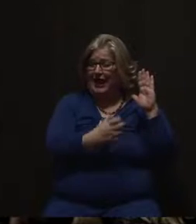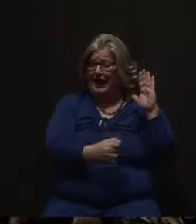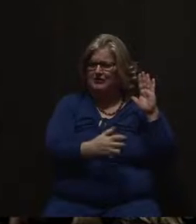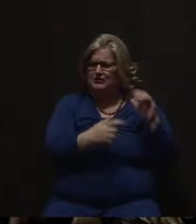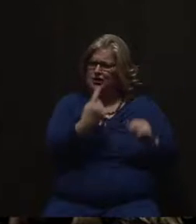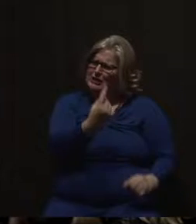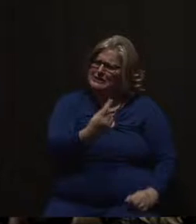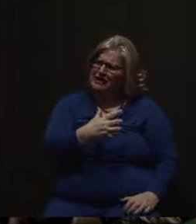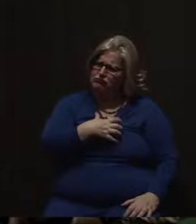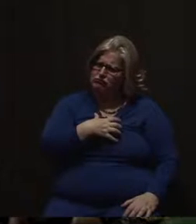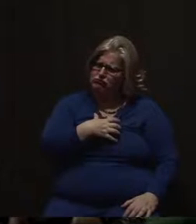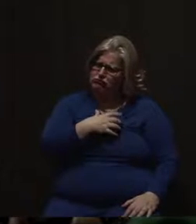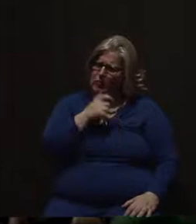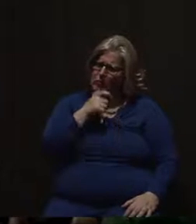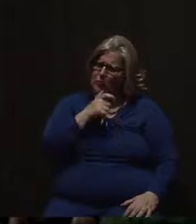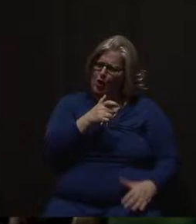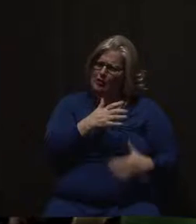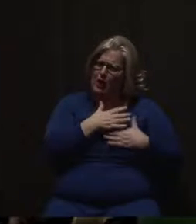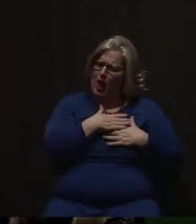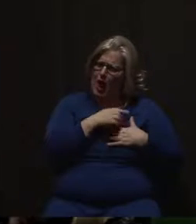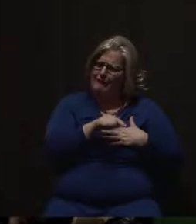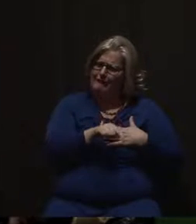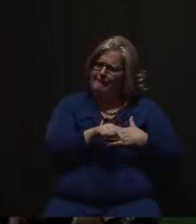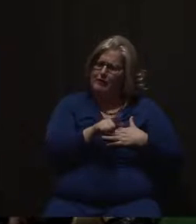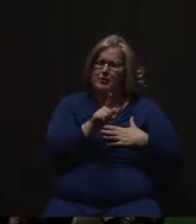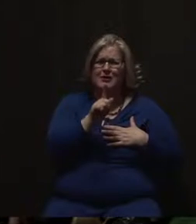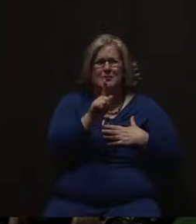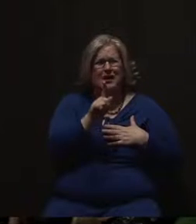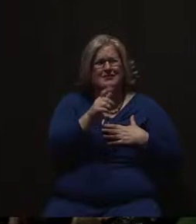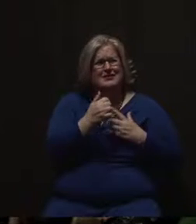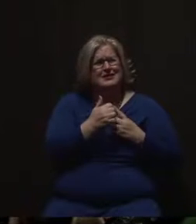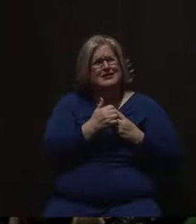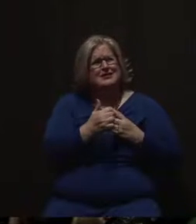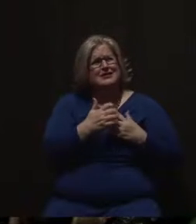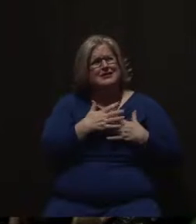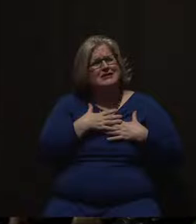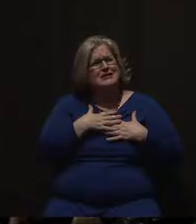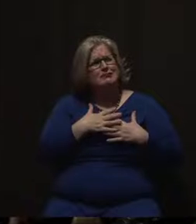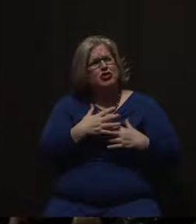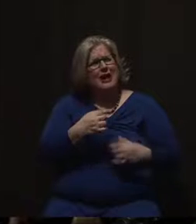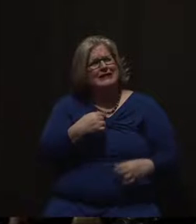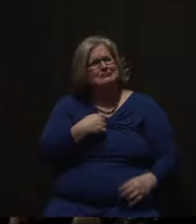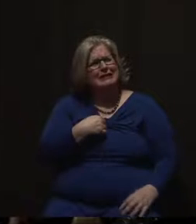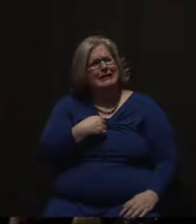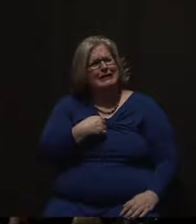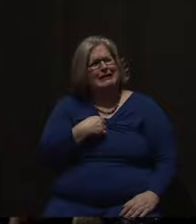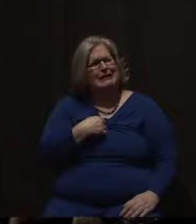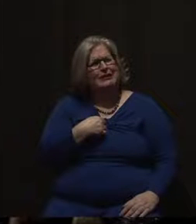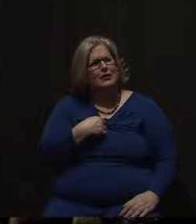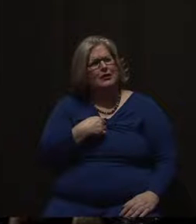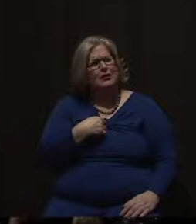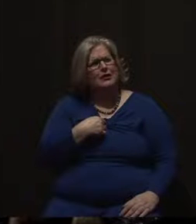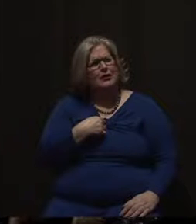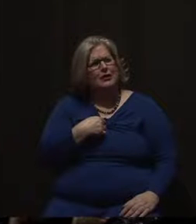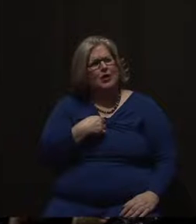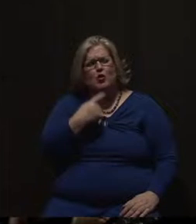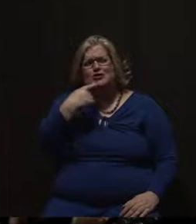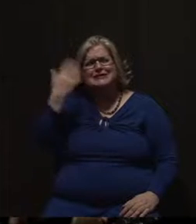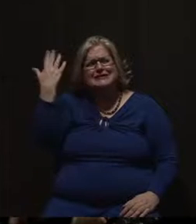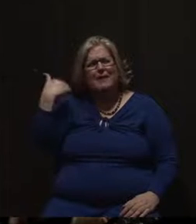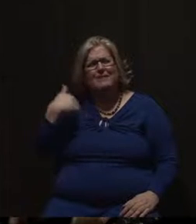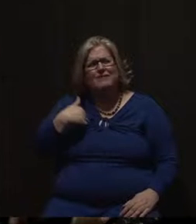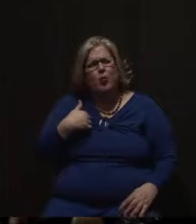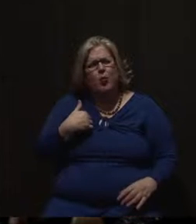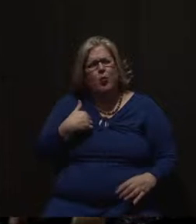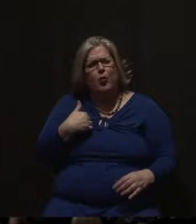and I was just surprised that she said, oh, I'm starting to rethink all my ideas